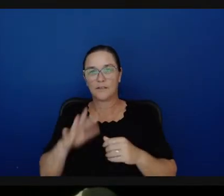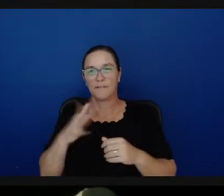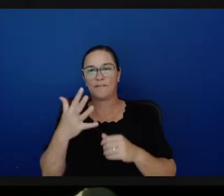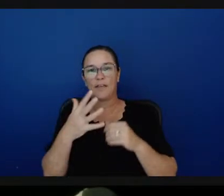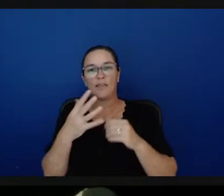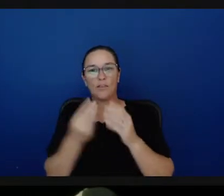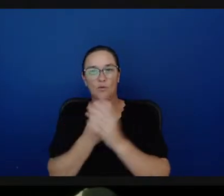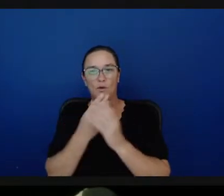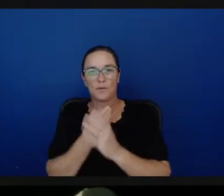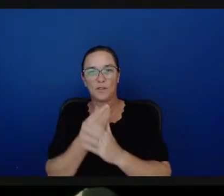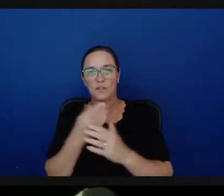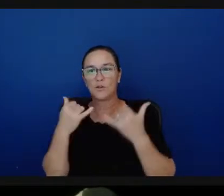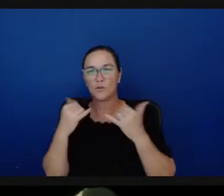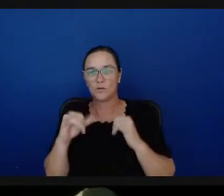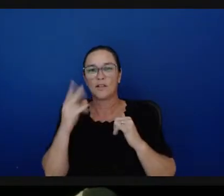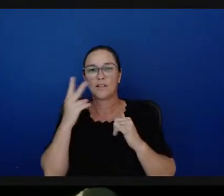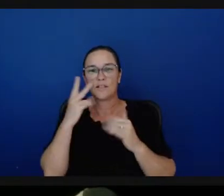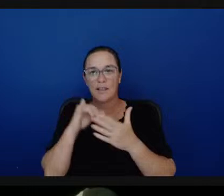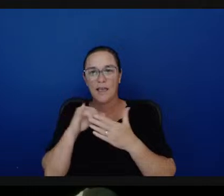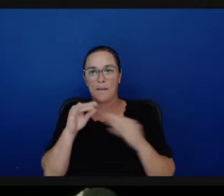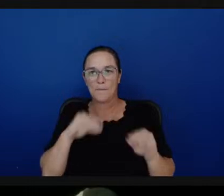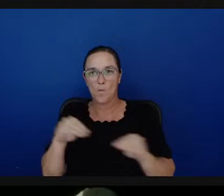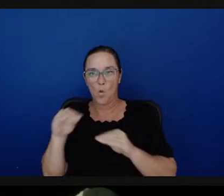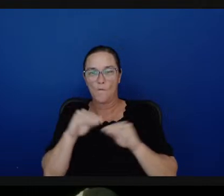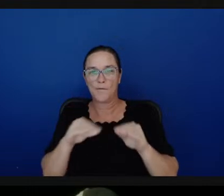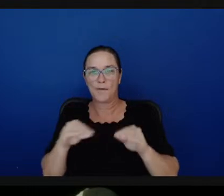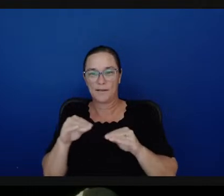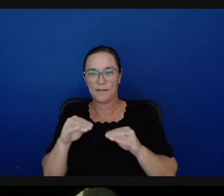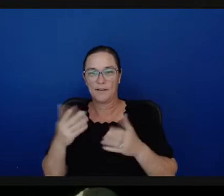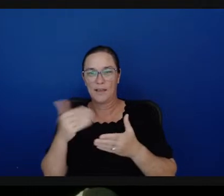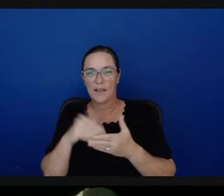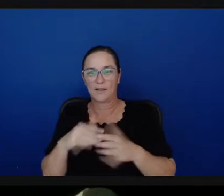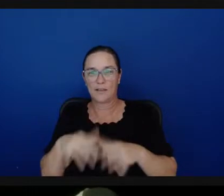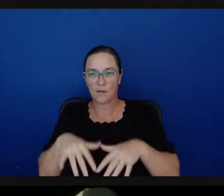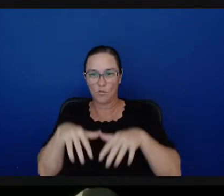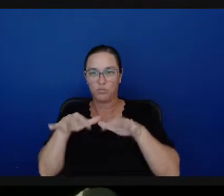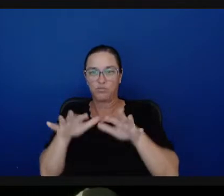still seeing this last bit of crater moving up and down.